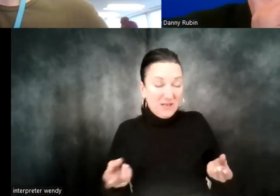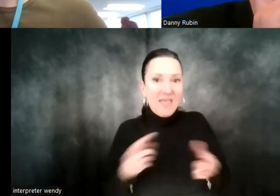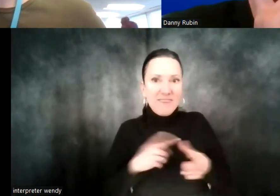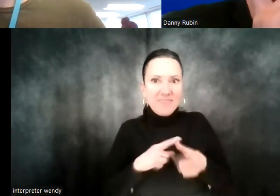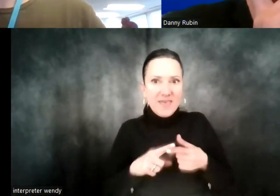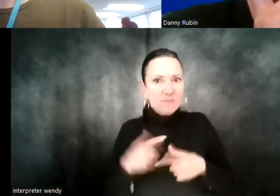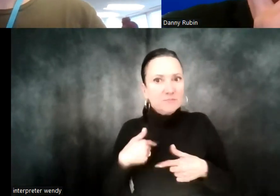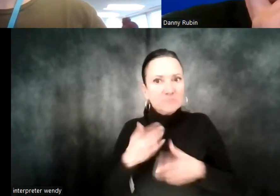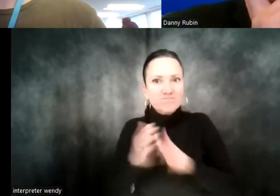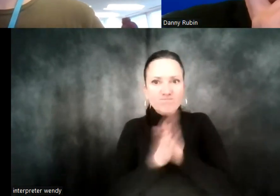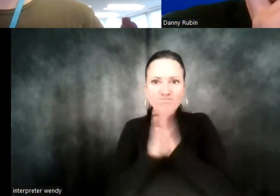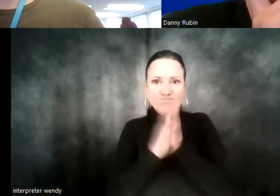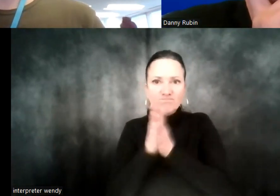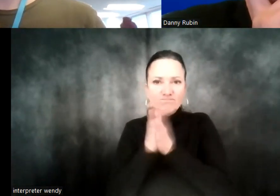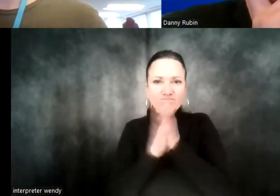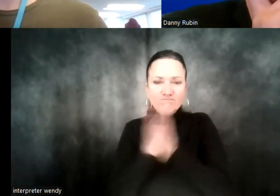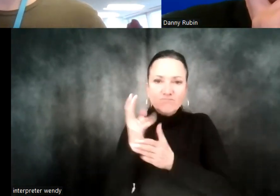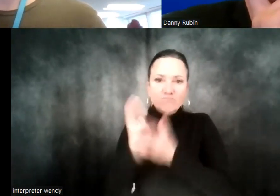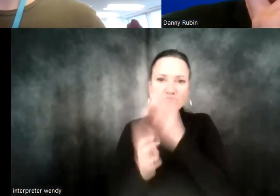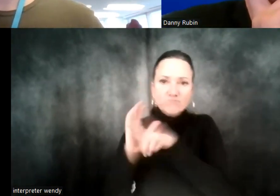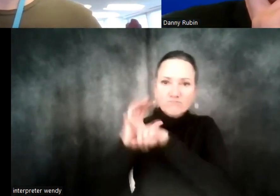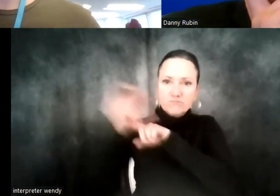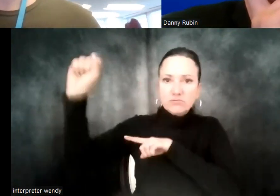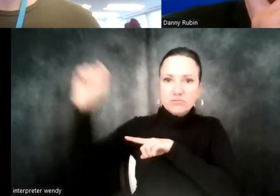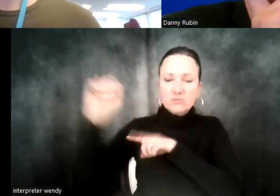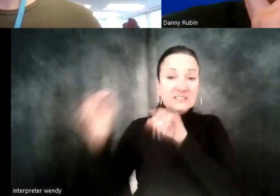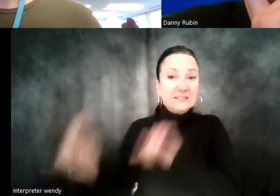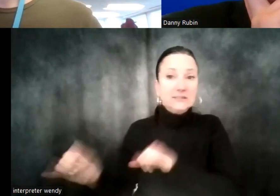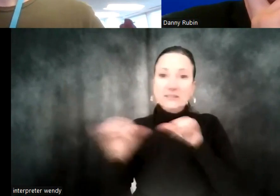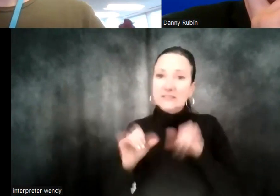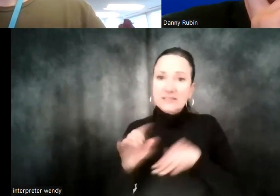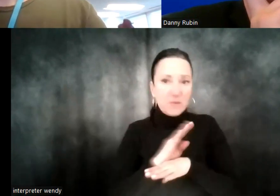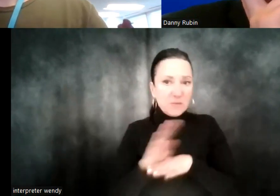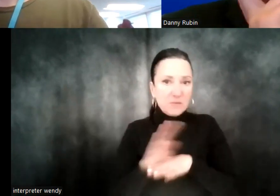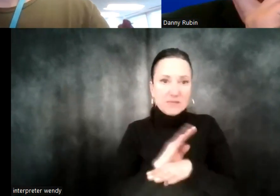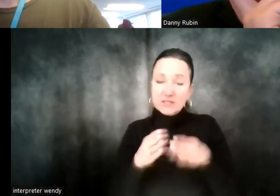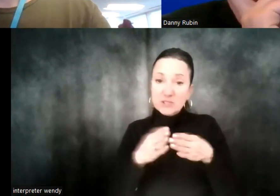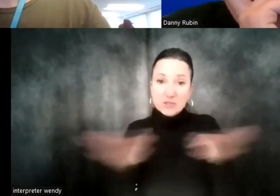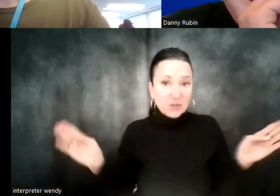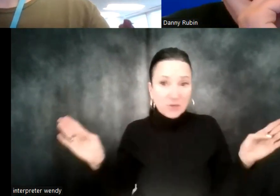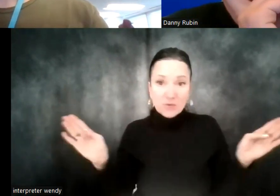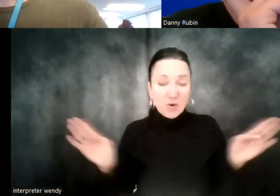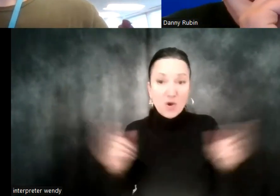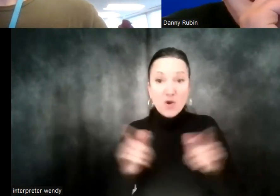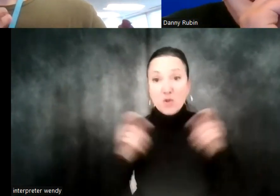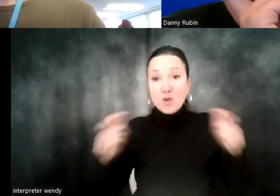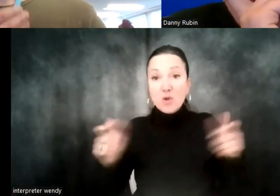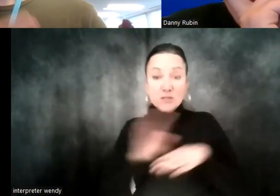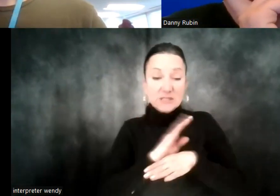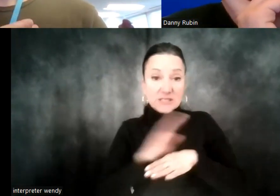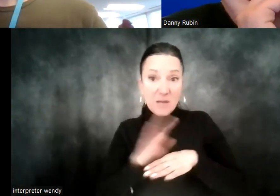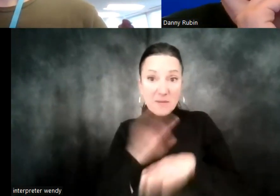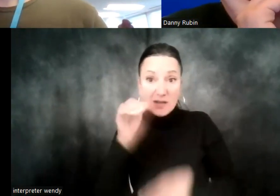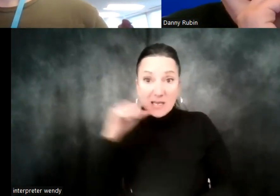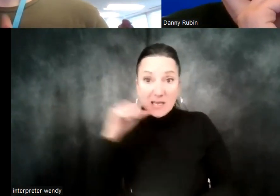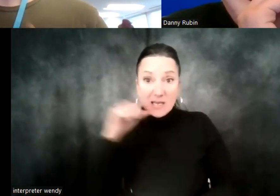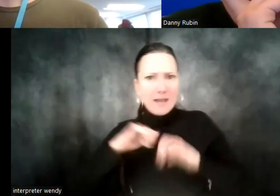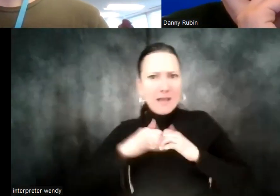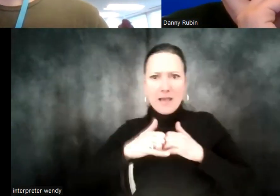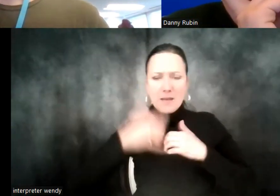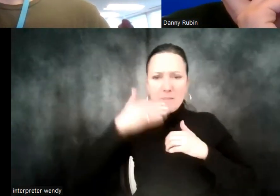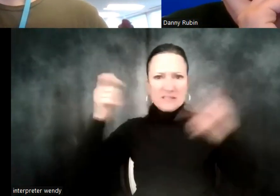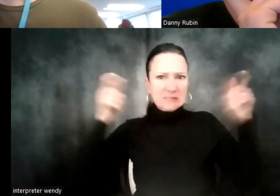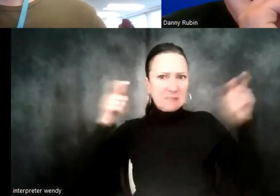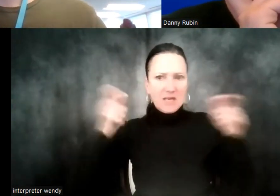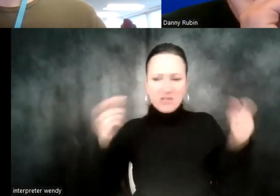in order to continue to drive that home. And that's true with any business as well. If you want to start your own, if you're working in a large company like this, how can you best manage all the resources you have